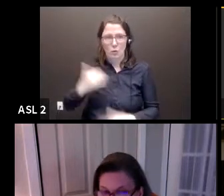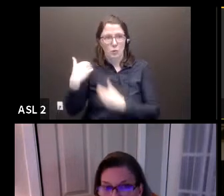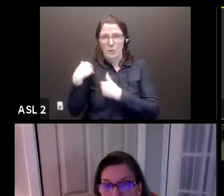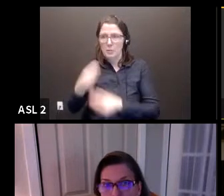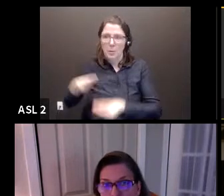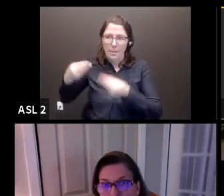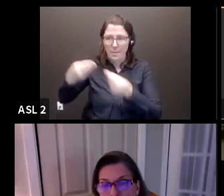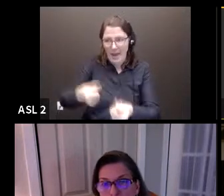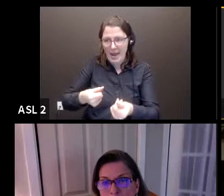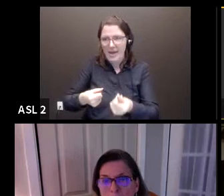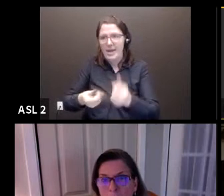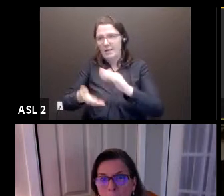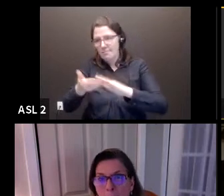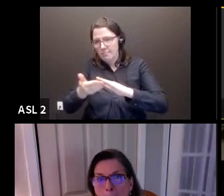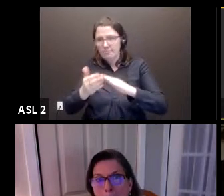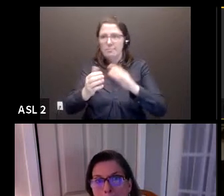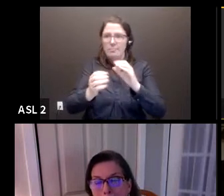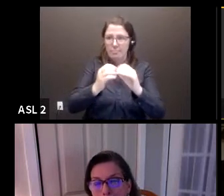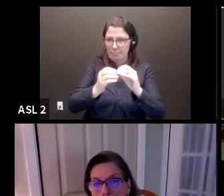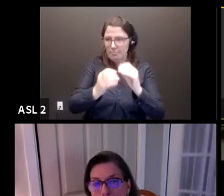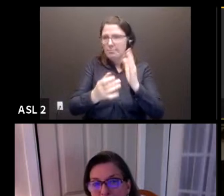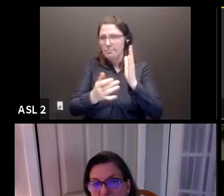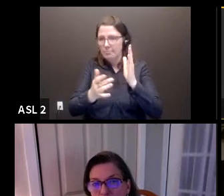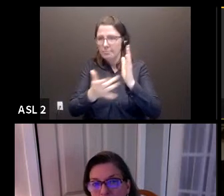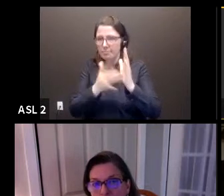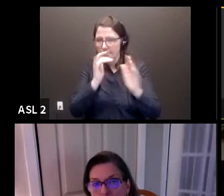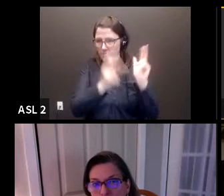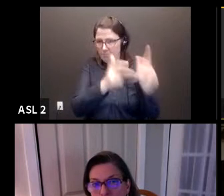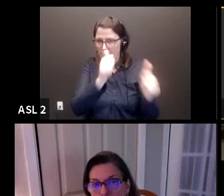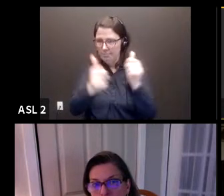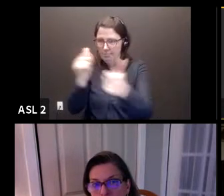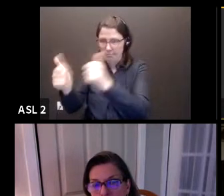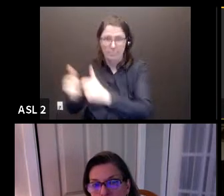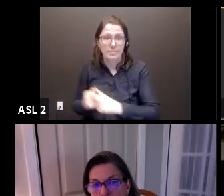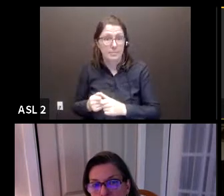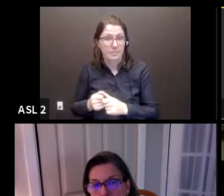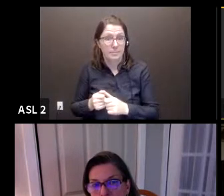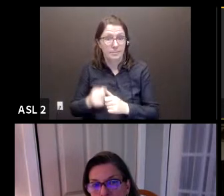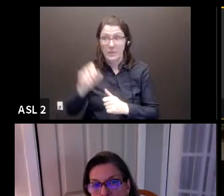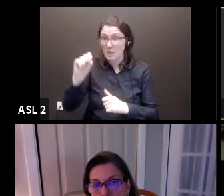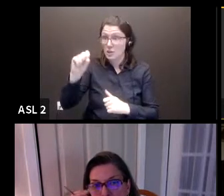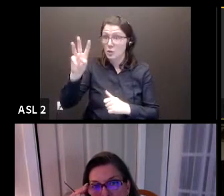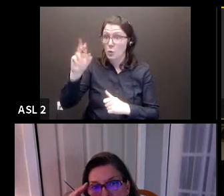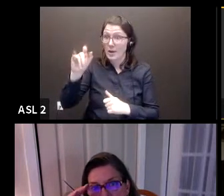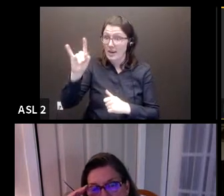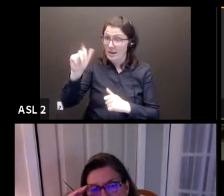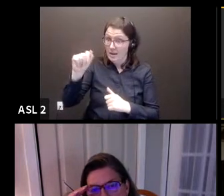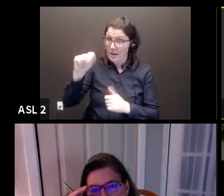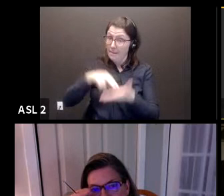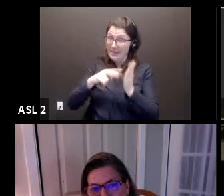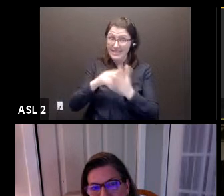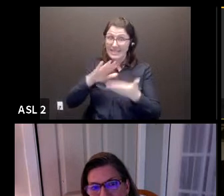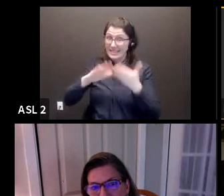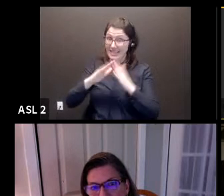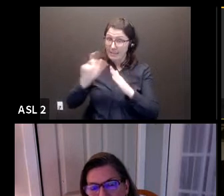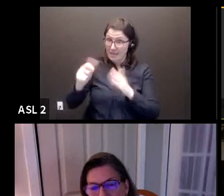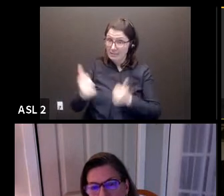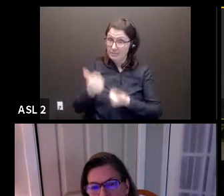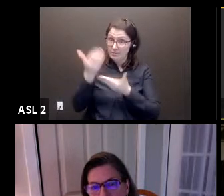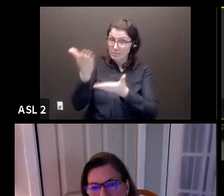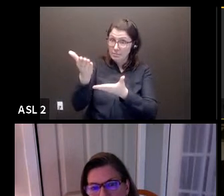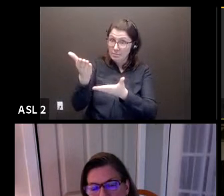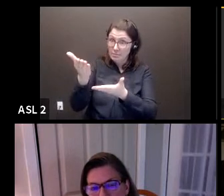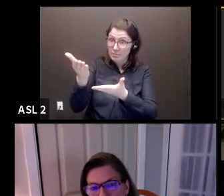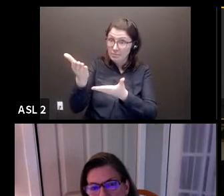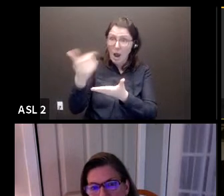that so chief i guess you don't have it's okay so that means that the city would have to put it forward i thought i'm sorry i thought it was under